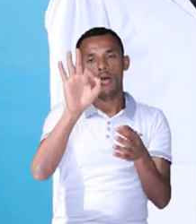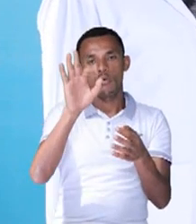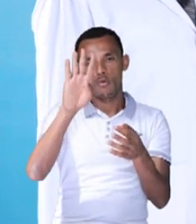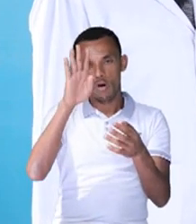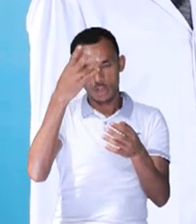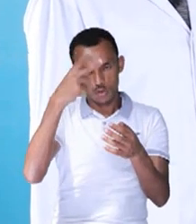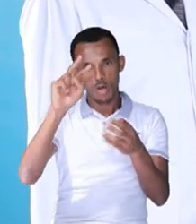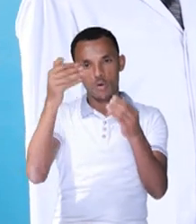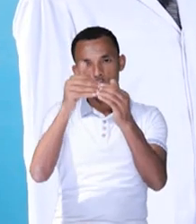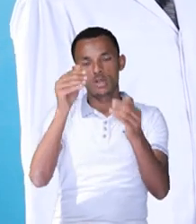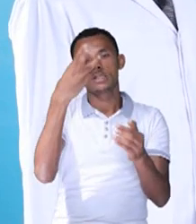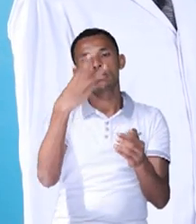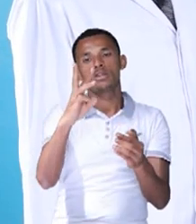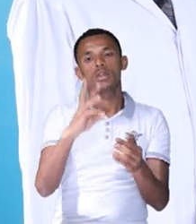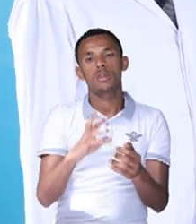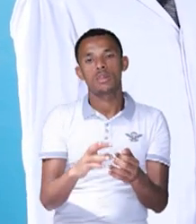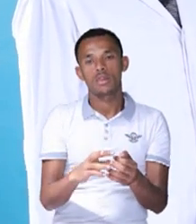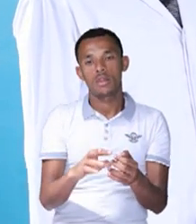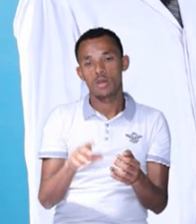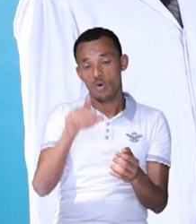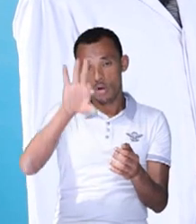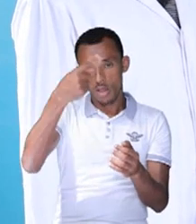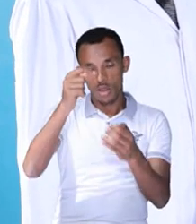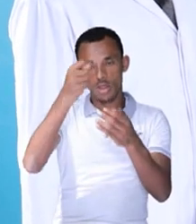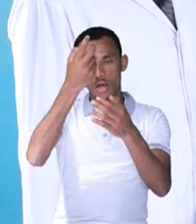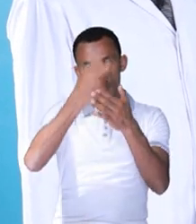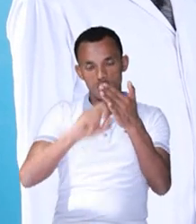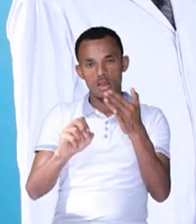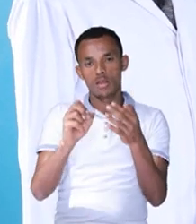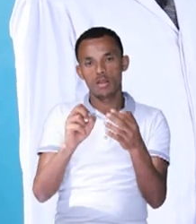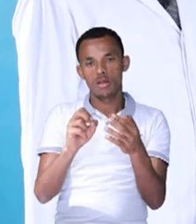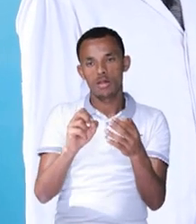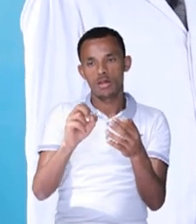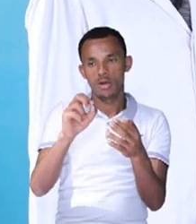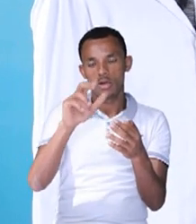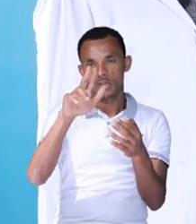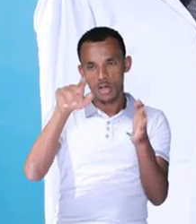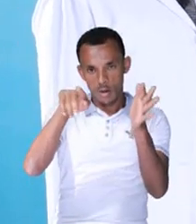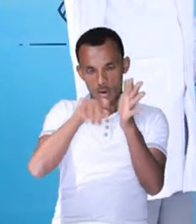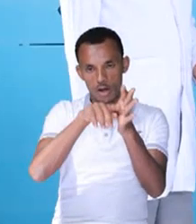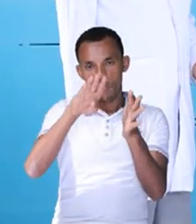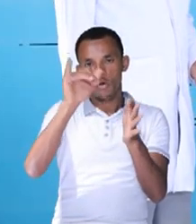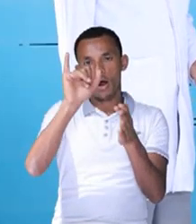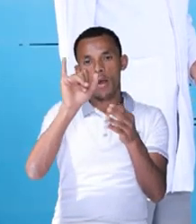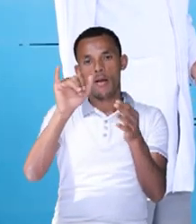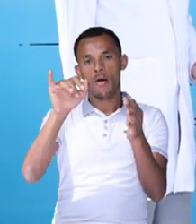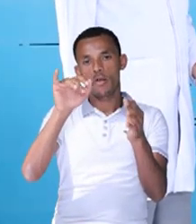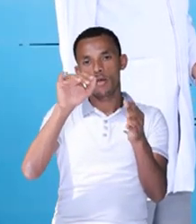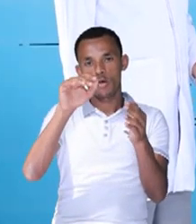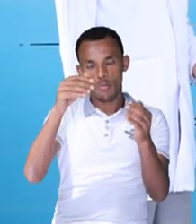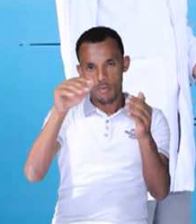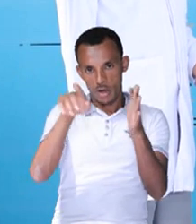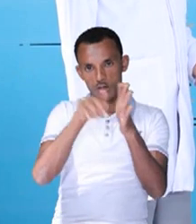times 4 squared to be equal to 16. So we will have a result to be equal to 3 minus 4i over 25,